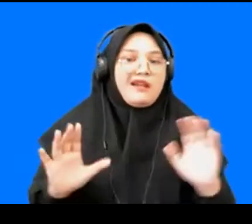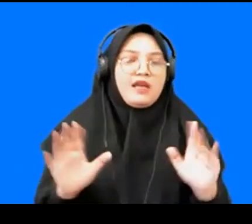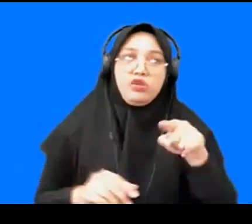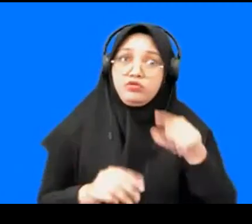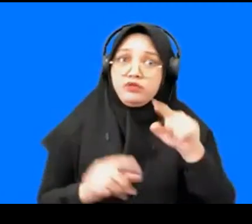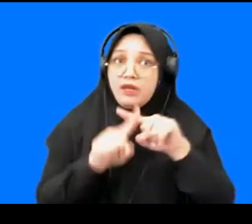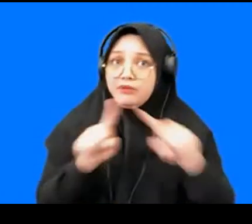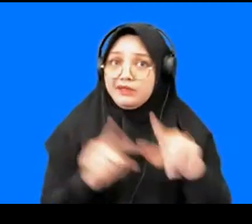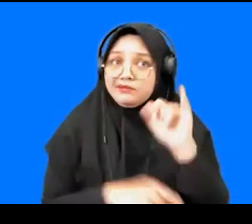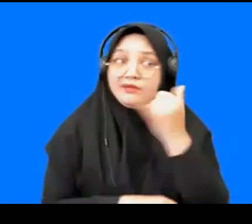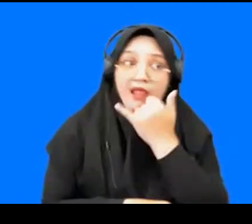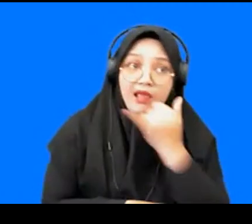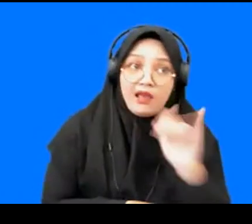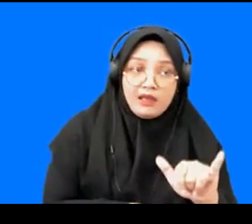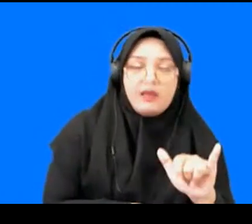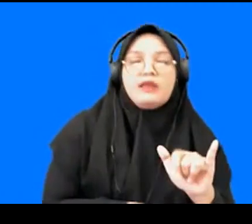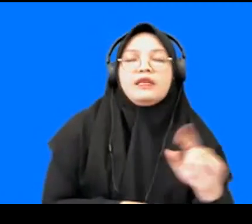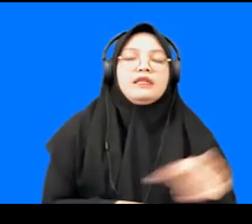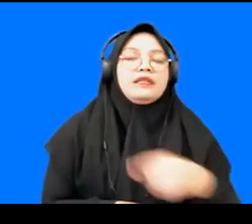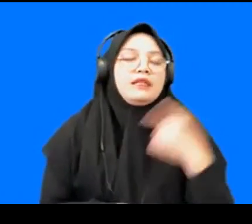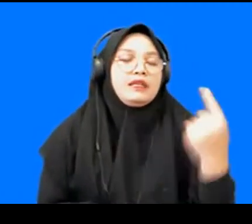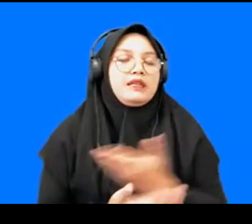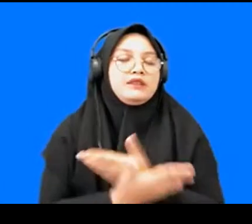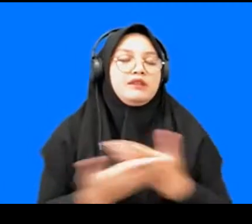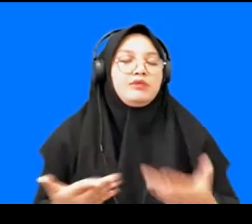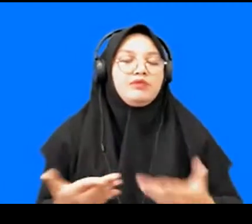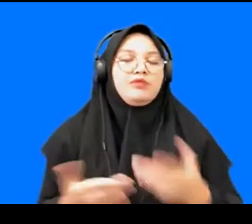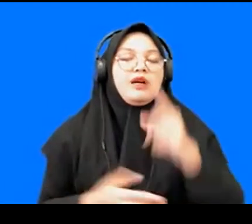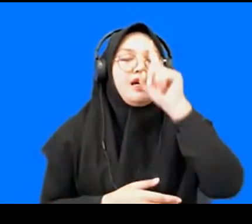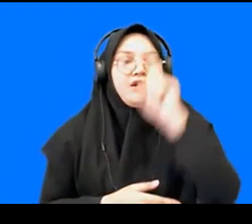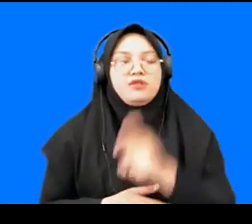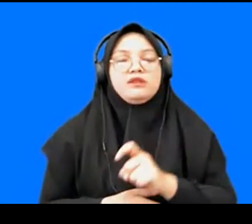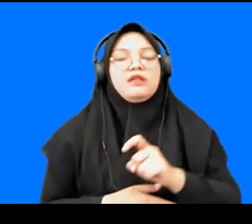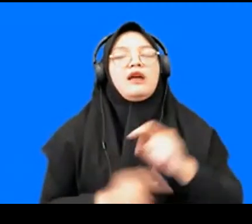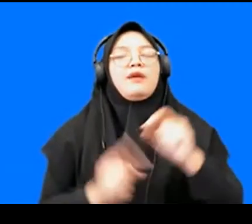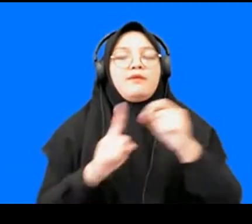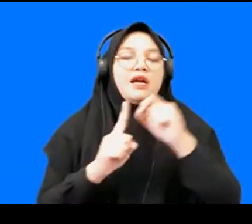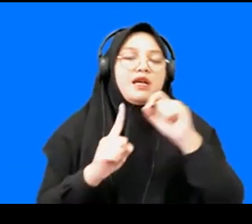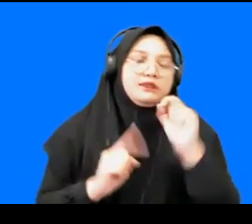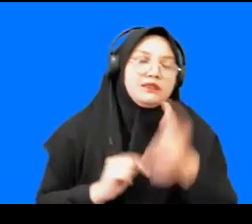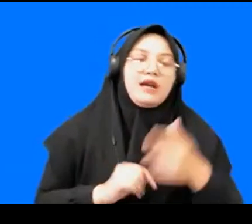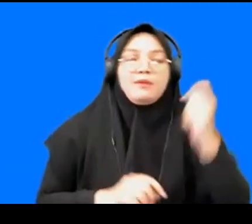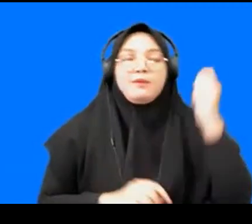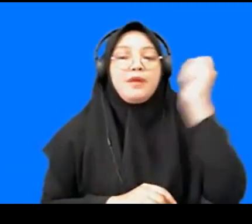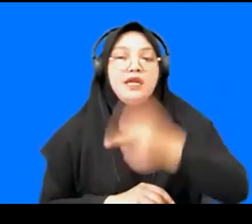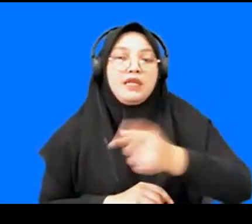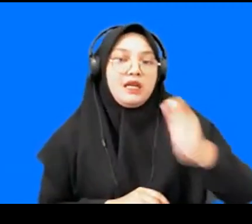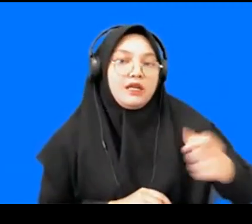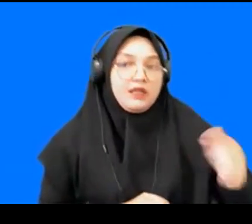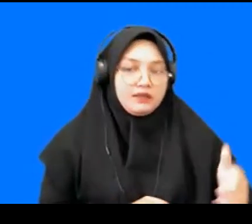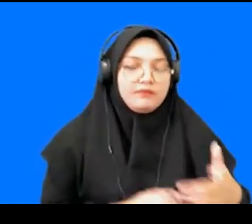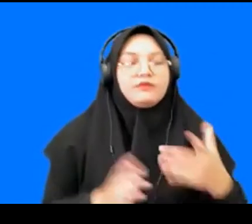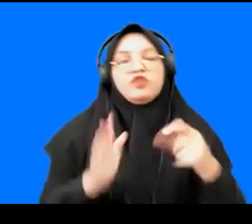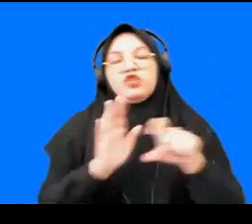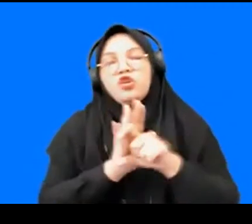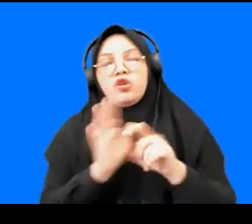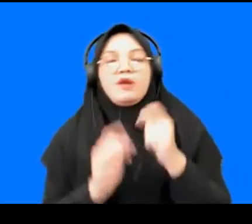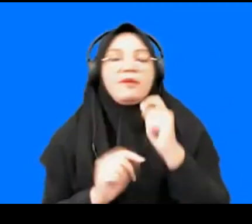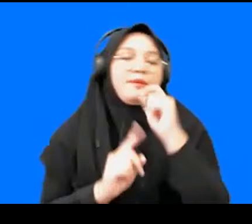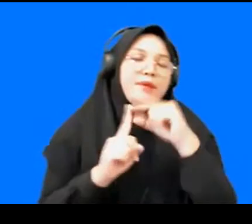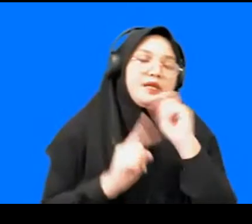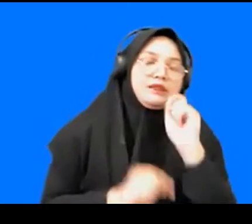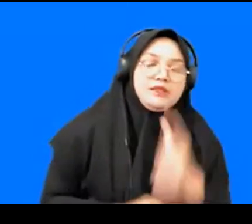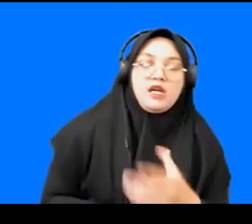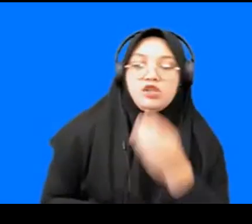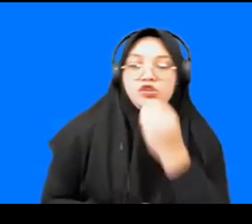poor especially, pay value-added taxes and other consumption taxes. In fact, if you will take a look, if I may be a